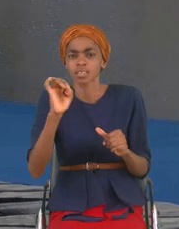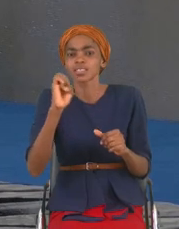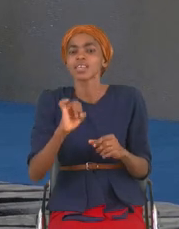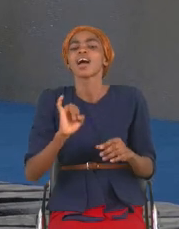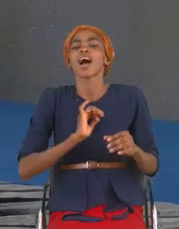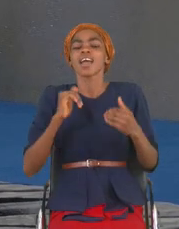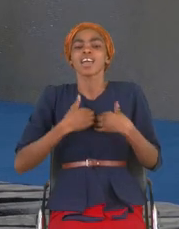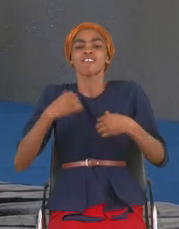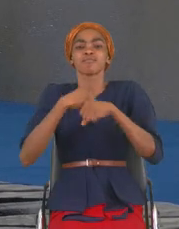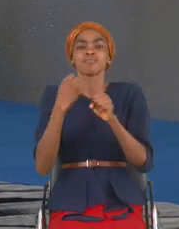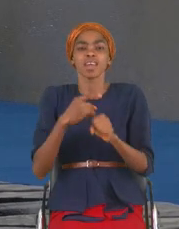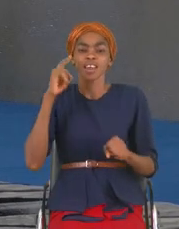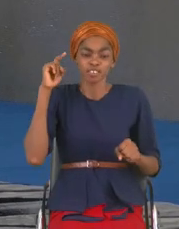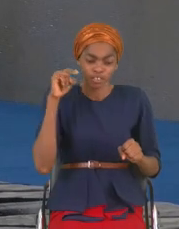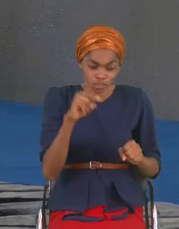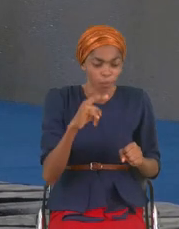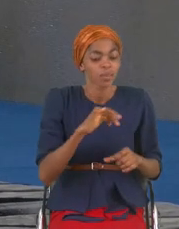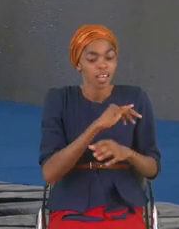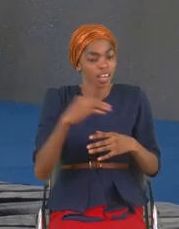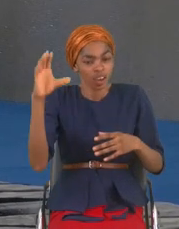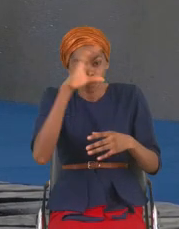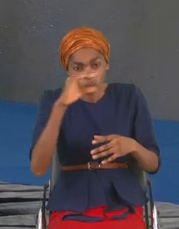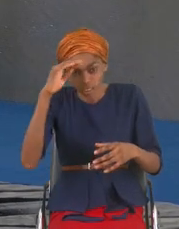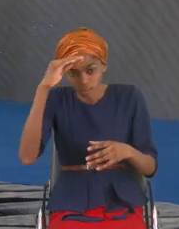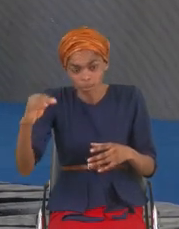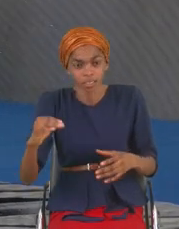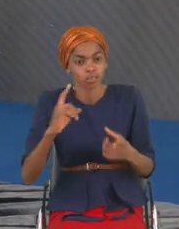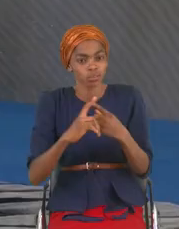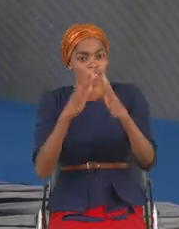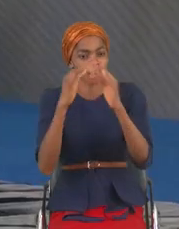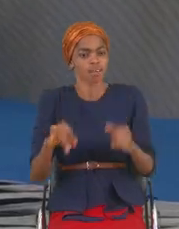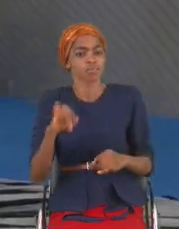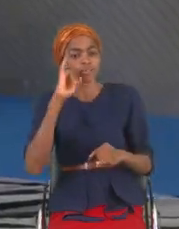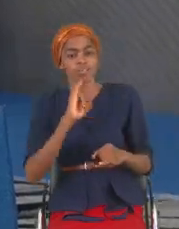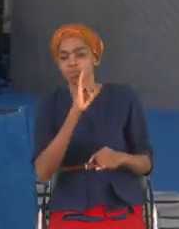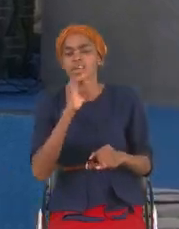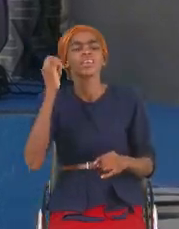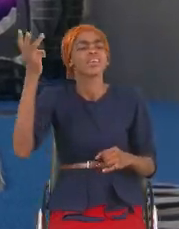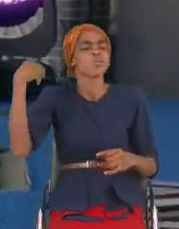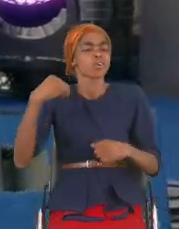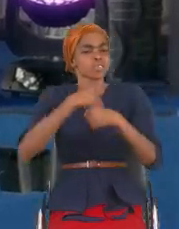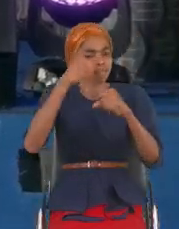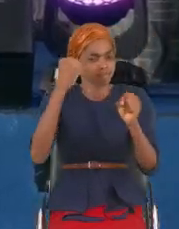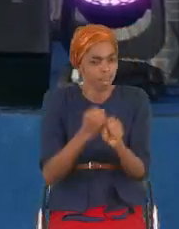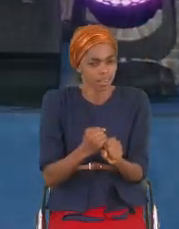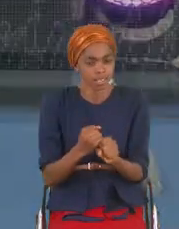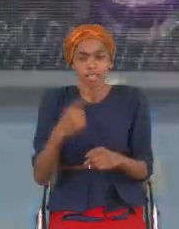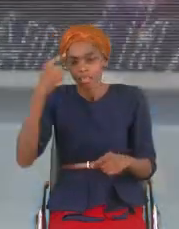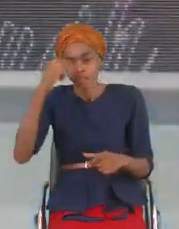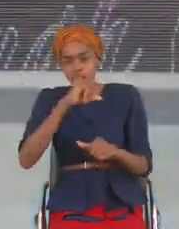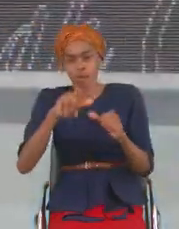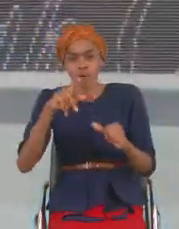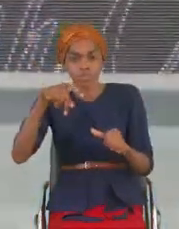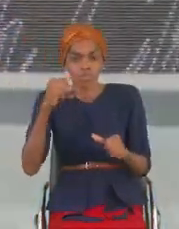you a watchman unto the house of Israel. He was made. Think about Paul.